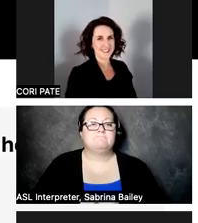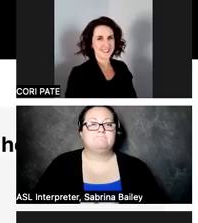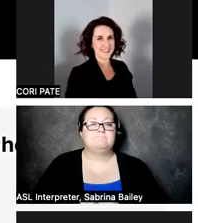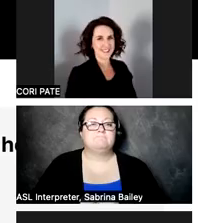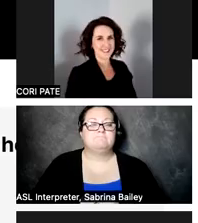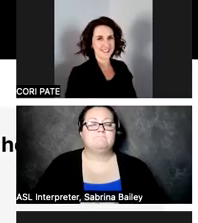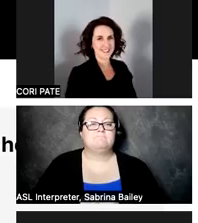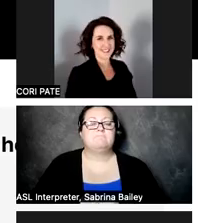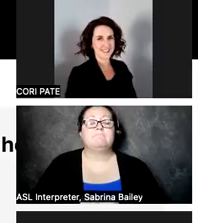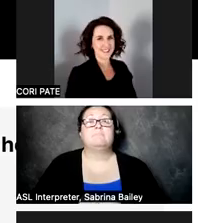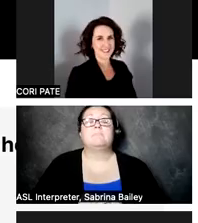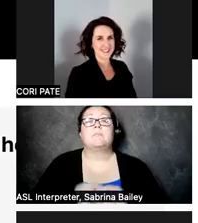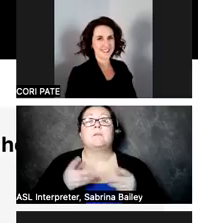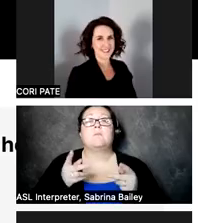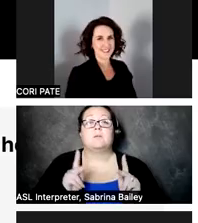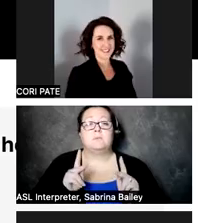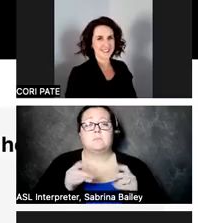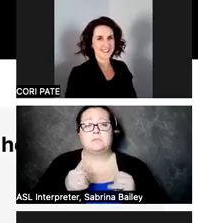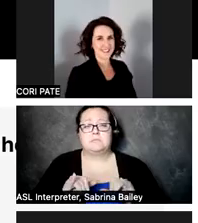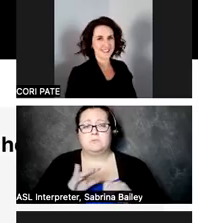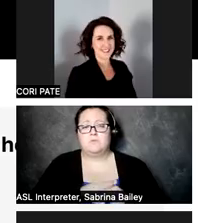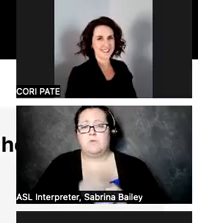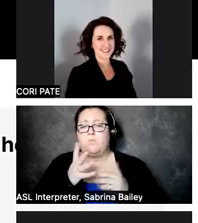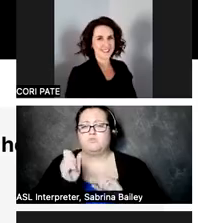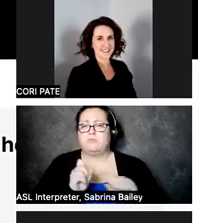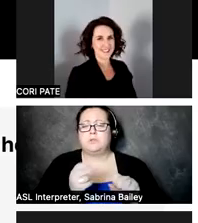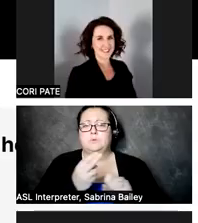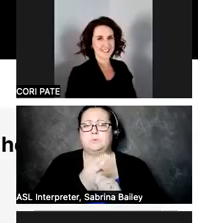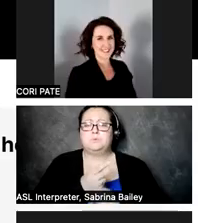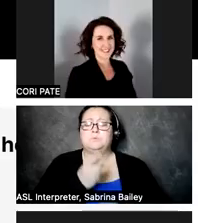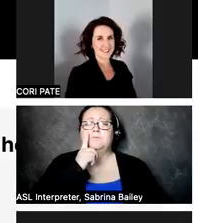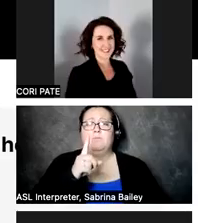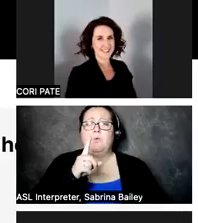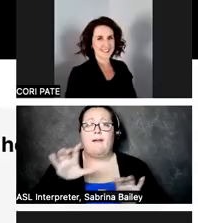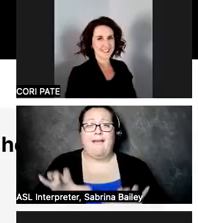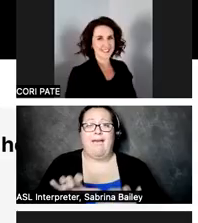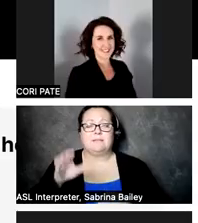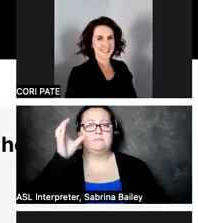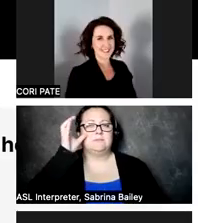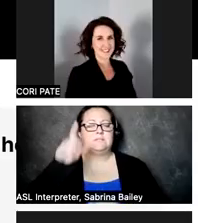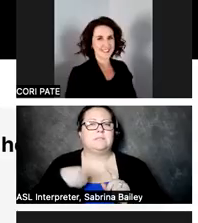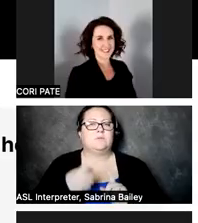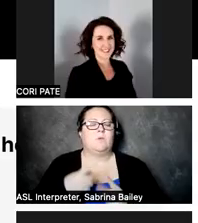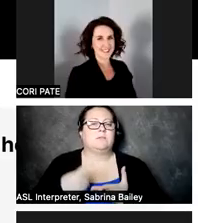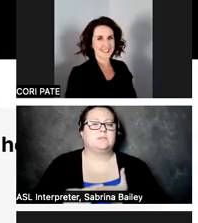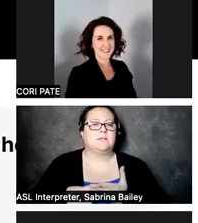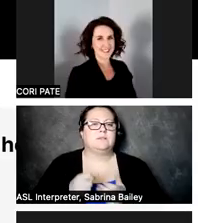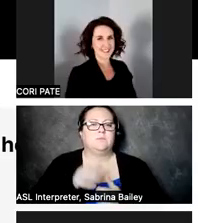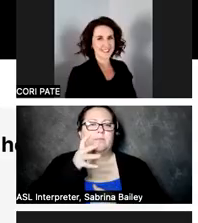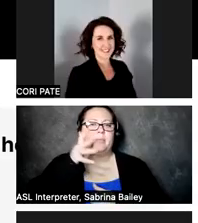So while everyone is on, can you tell me some of the strategies that you use for active listening when you're talking with parents?